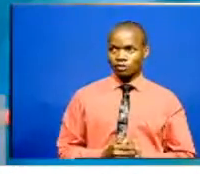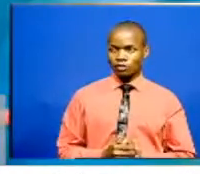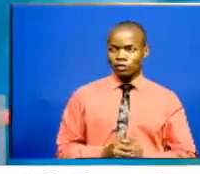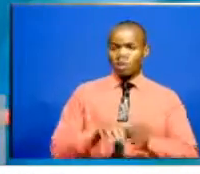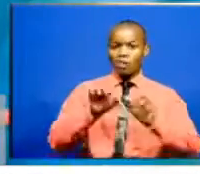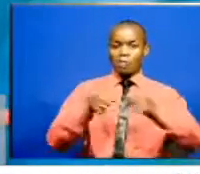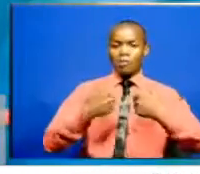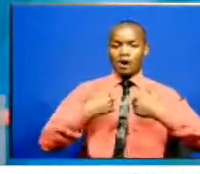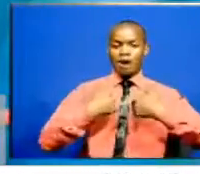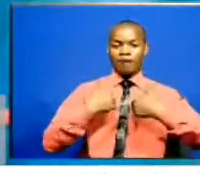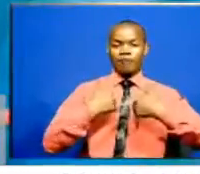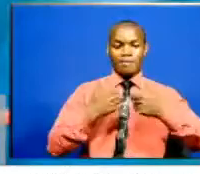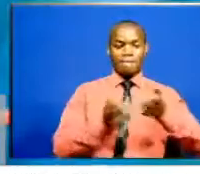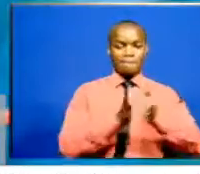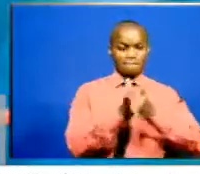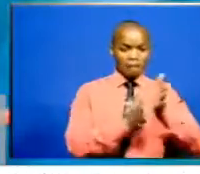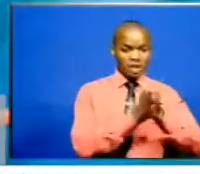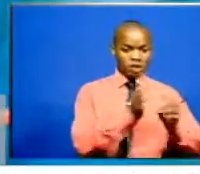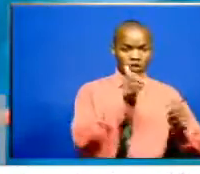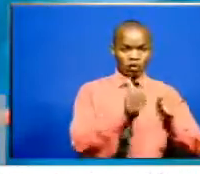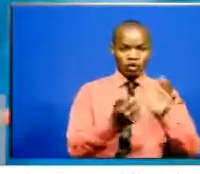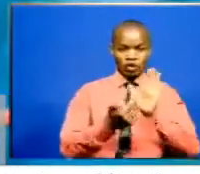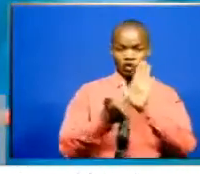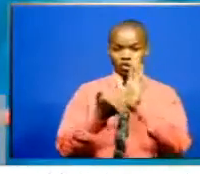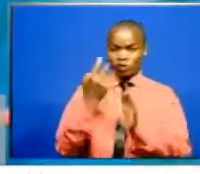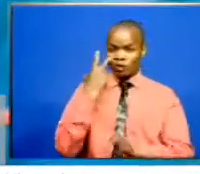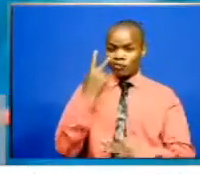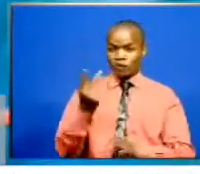strategy that sets the vision for the role of UNEP